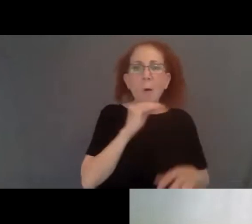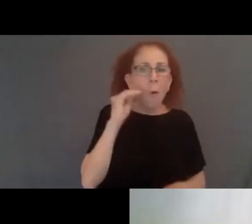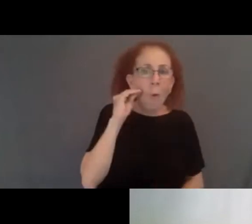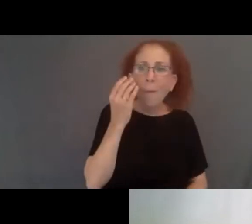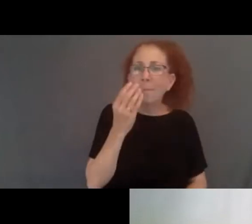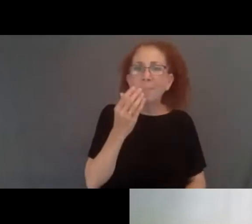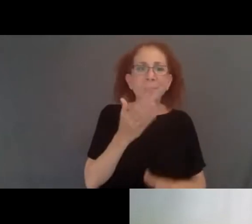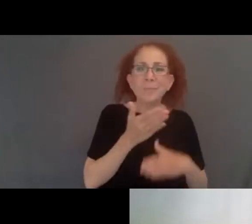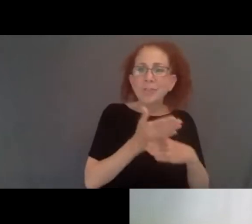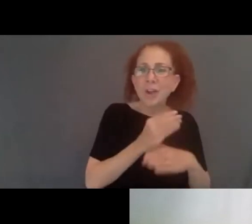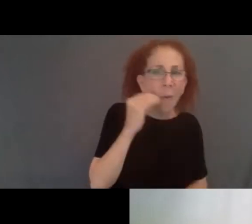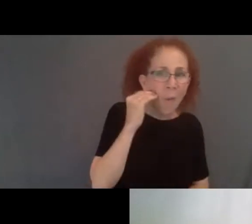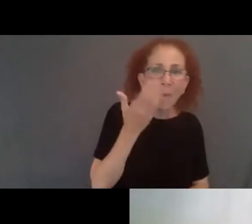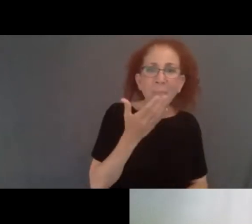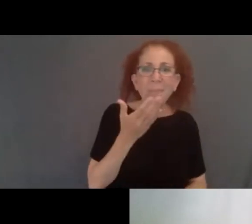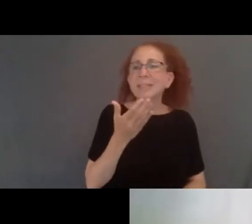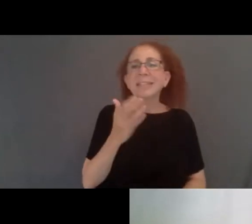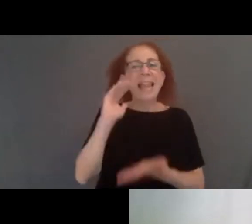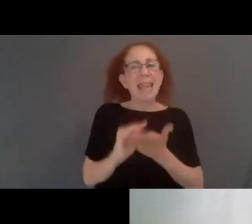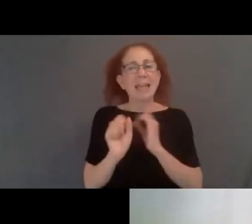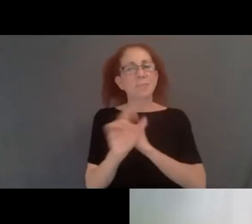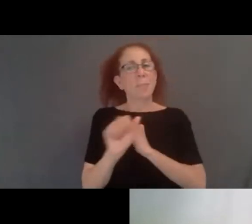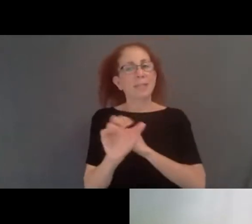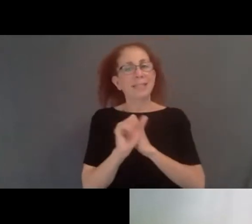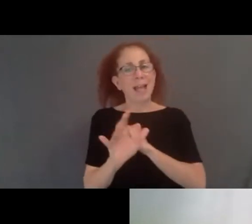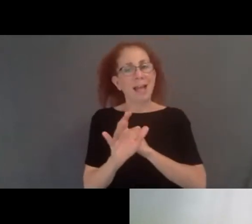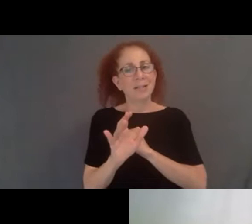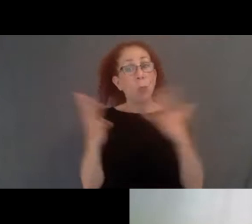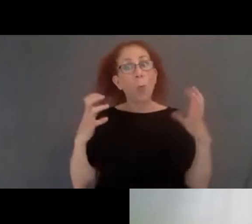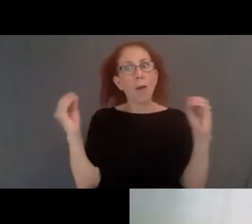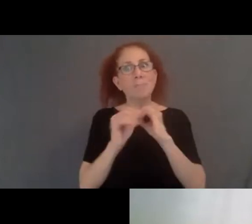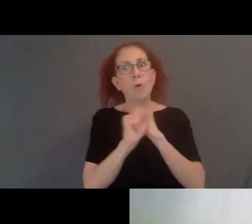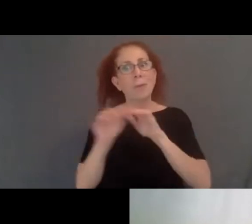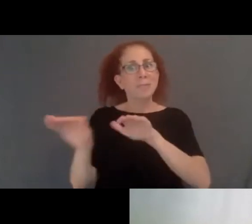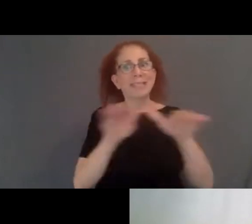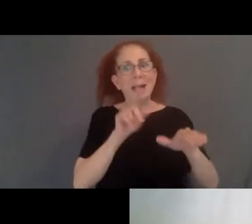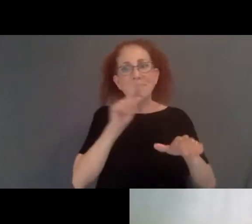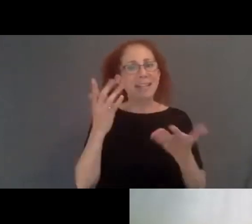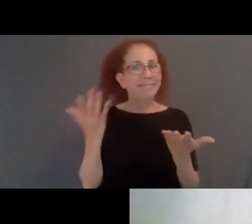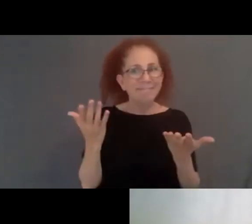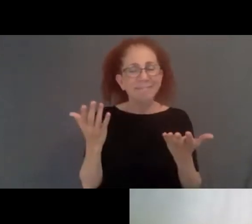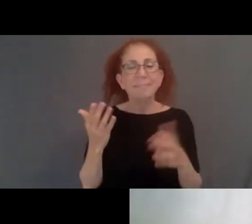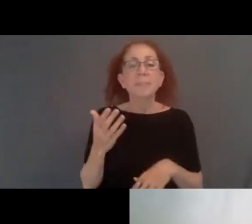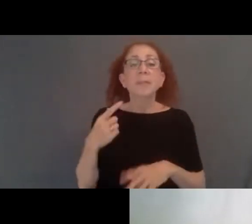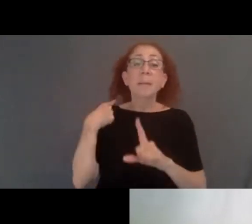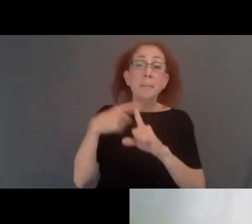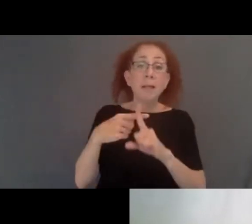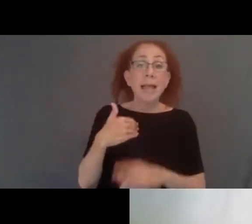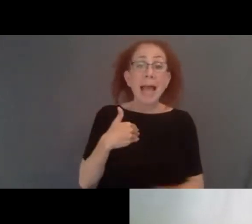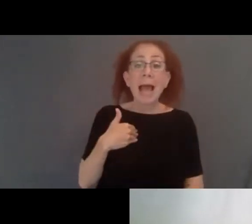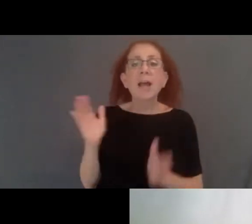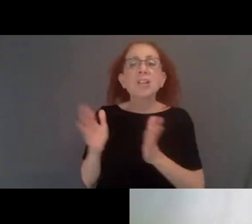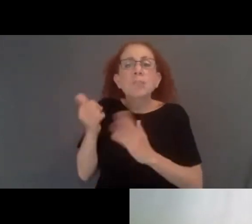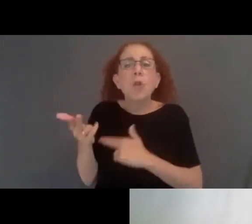it really wasn't as publicized as we wanted it to be. And then we also had a smaller hotel